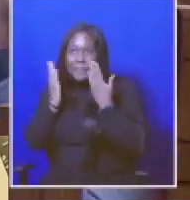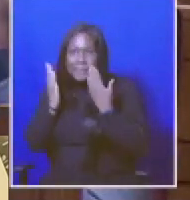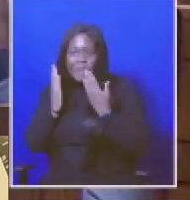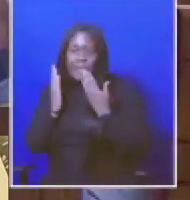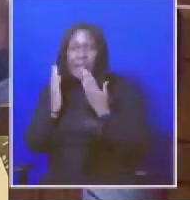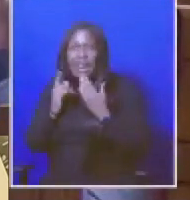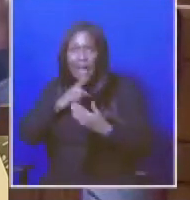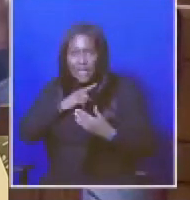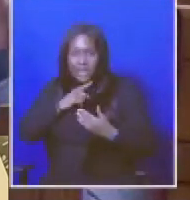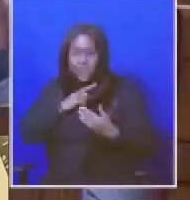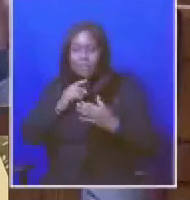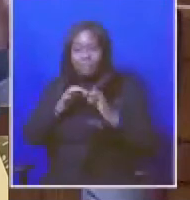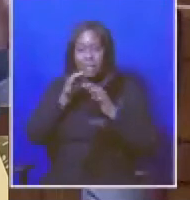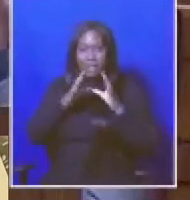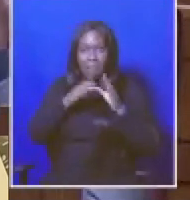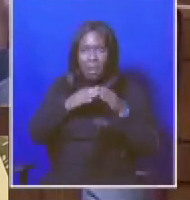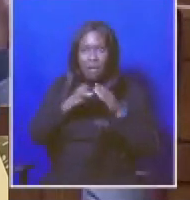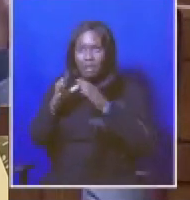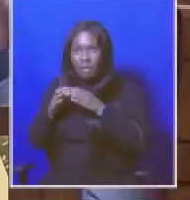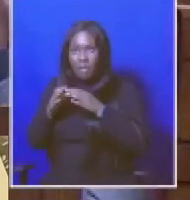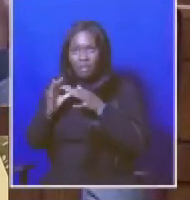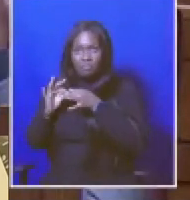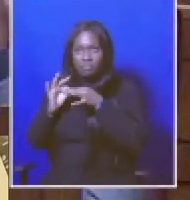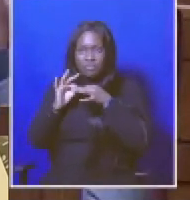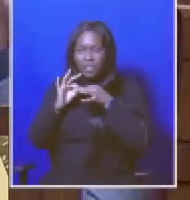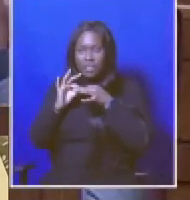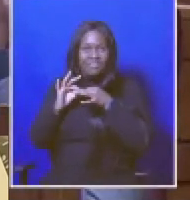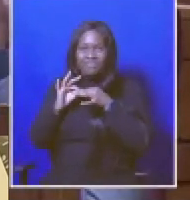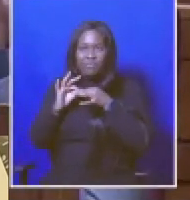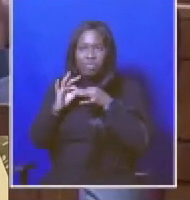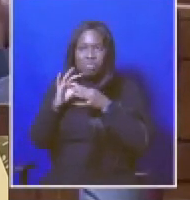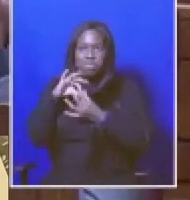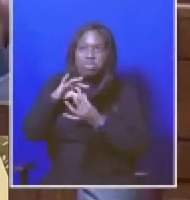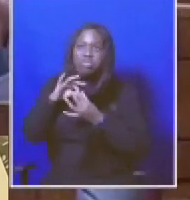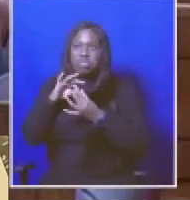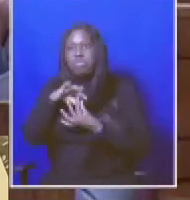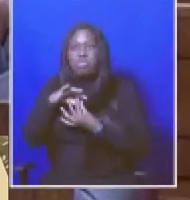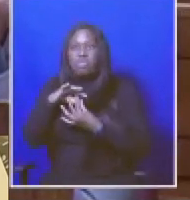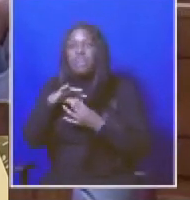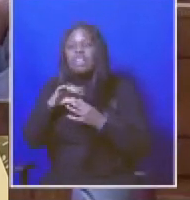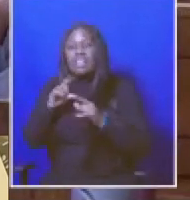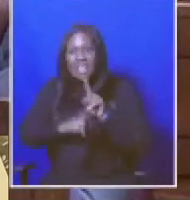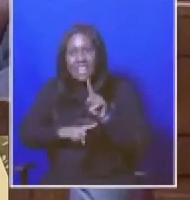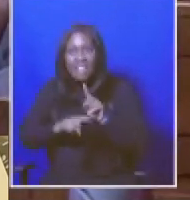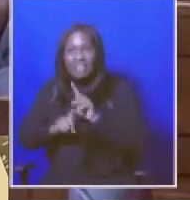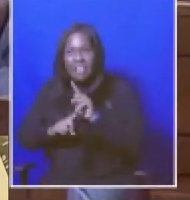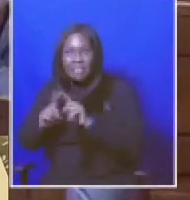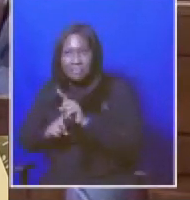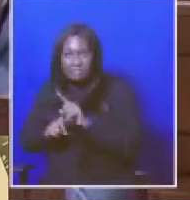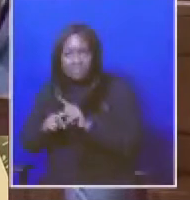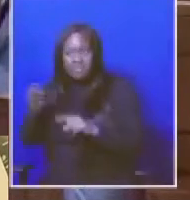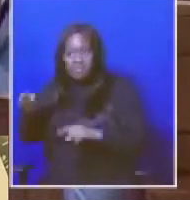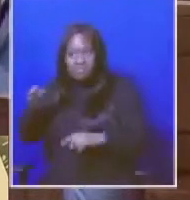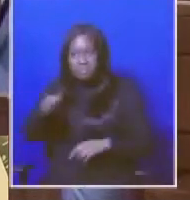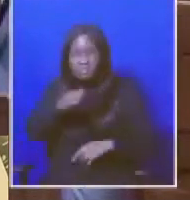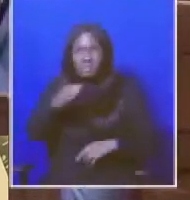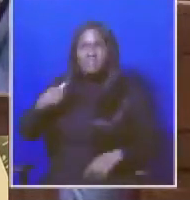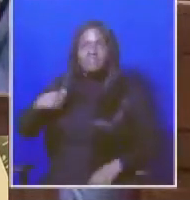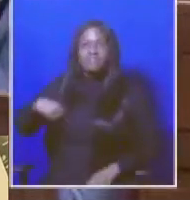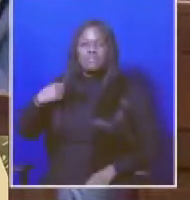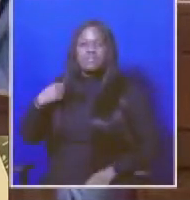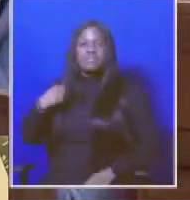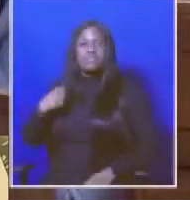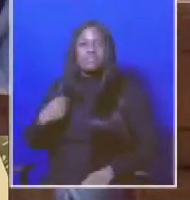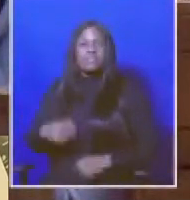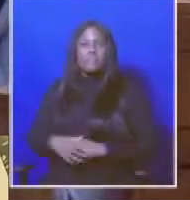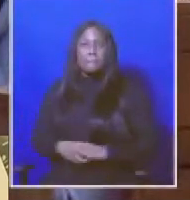failing coalition arrangements form the majority of municipalities that are located in service